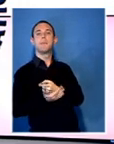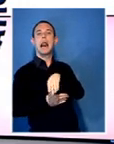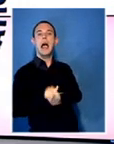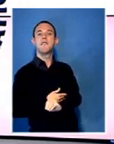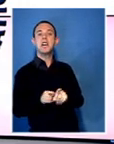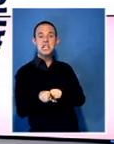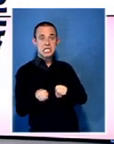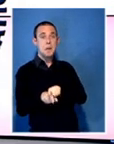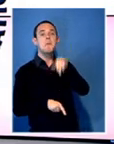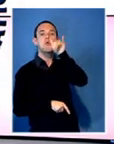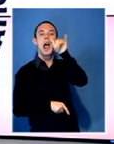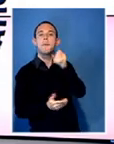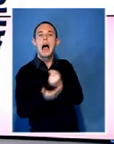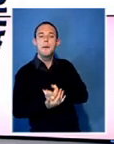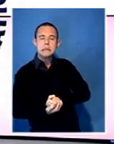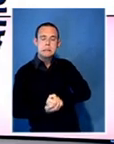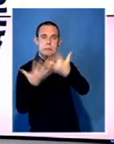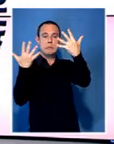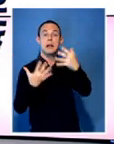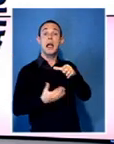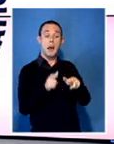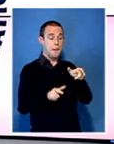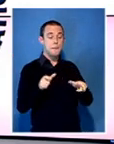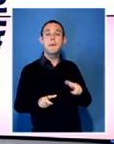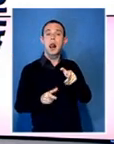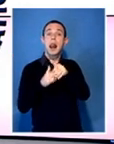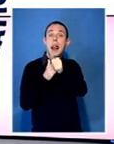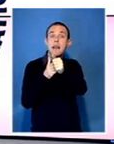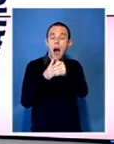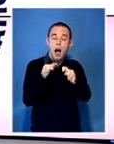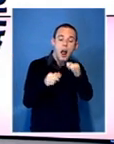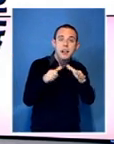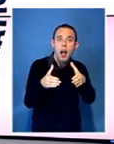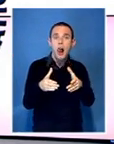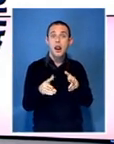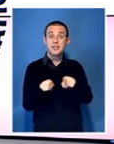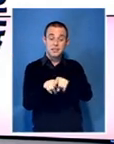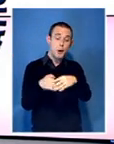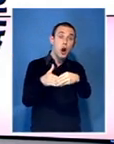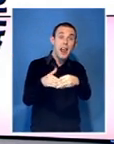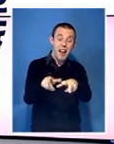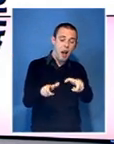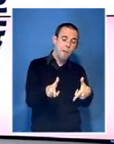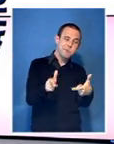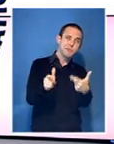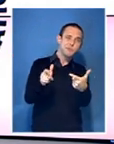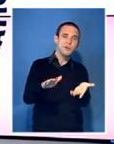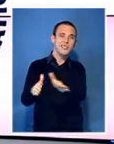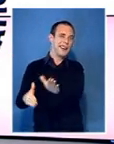crime has been rampant here. Scores of people, including local political leaders, have been killed in violent attacks as well as